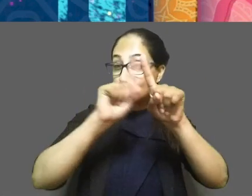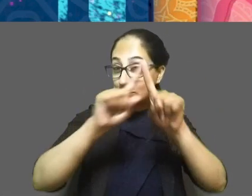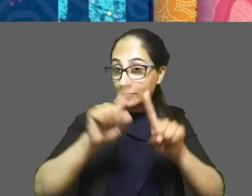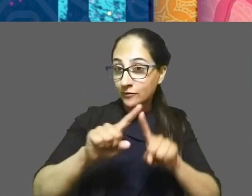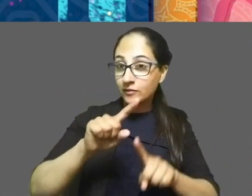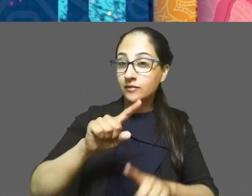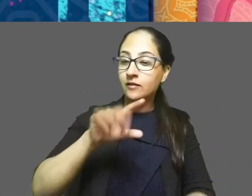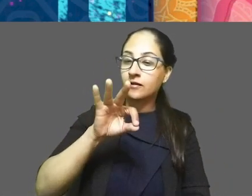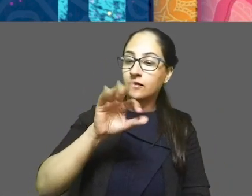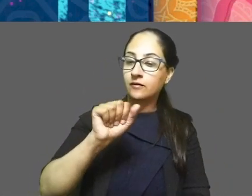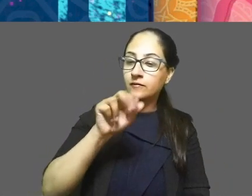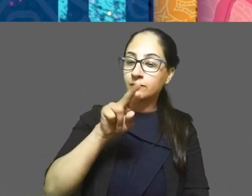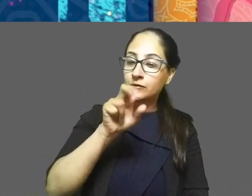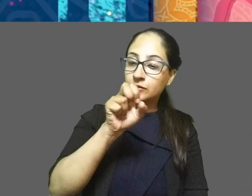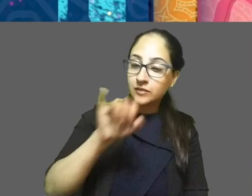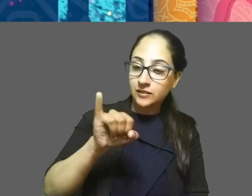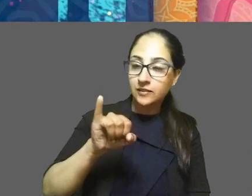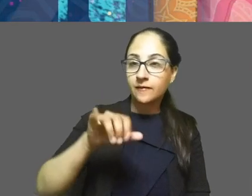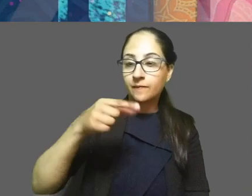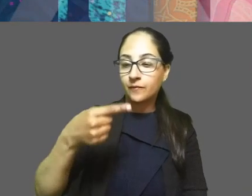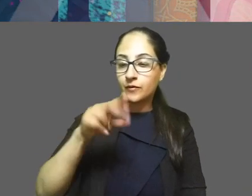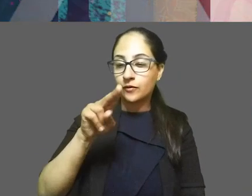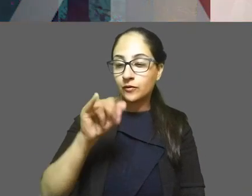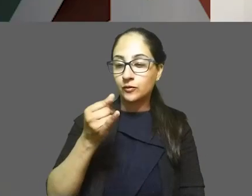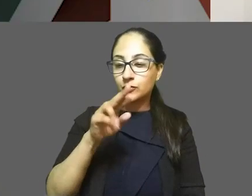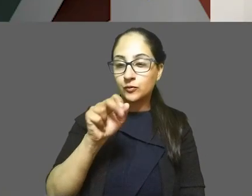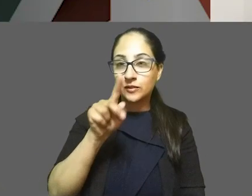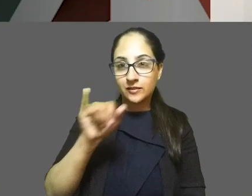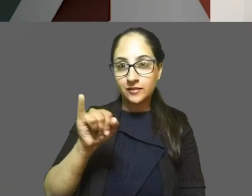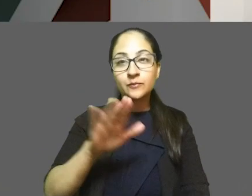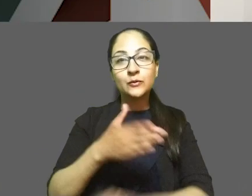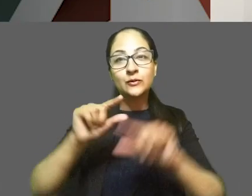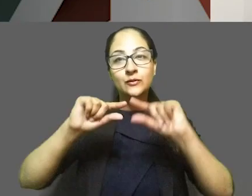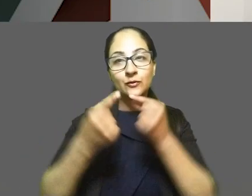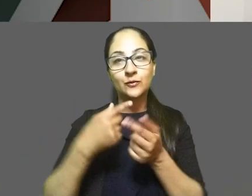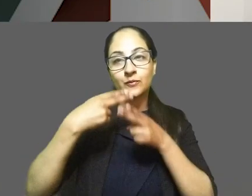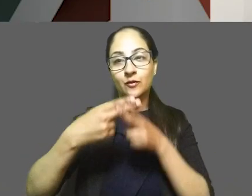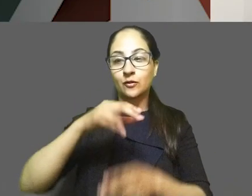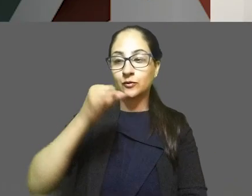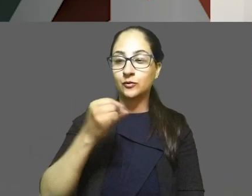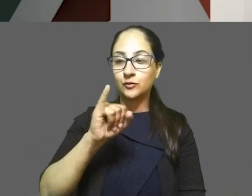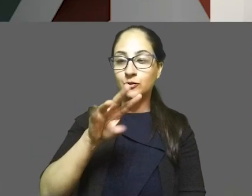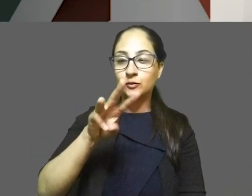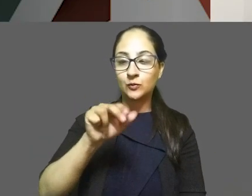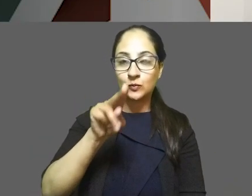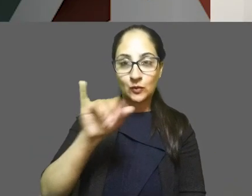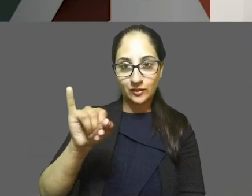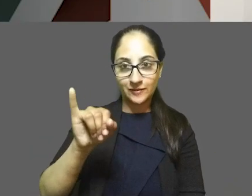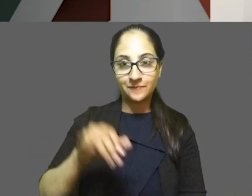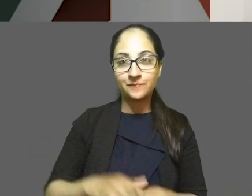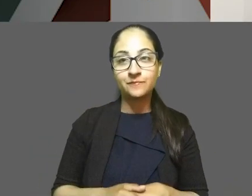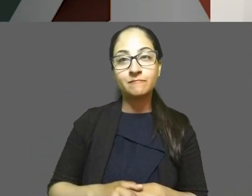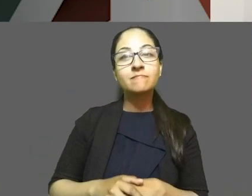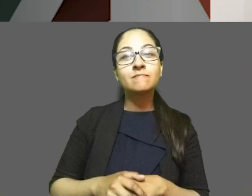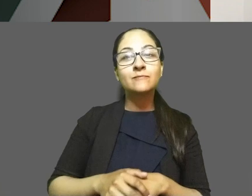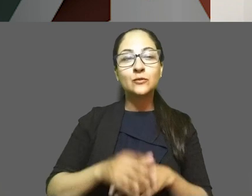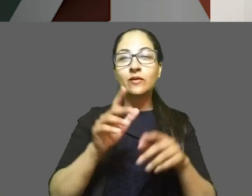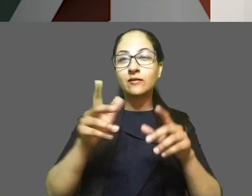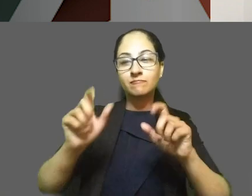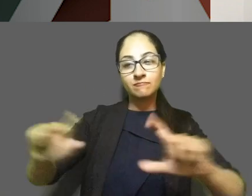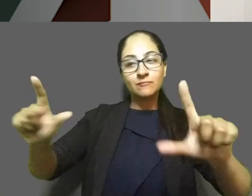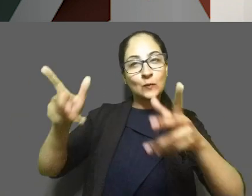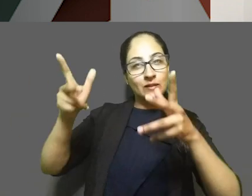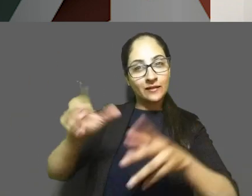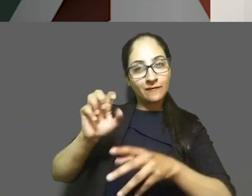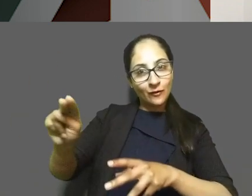ones. Following that, we have a music party of traditional songs in Farsi and Gujarati to celebrate Eid, courtesy of the